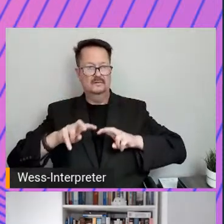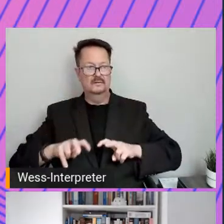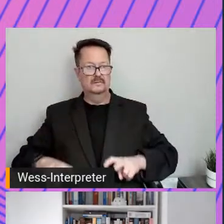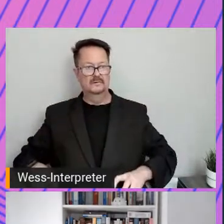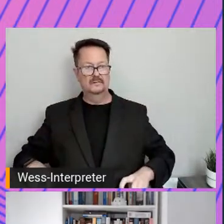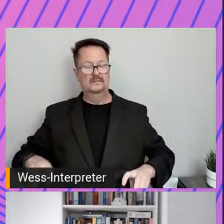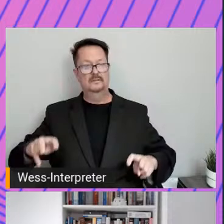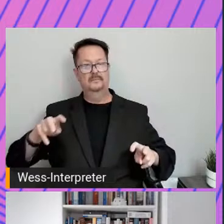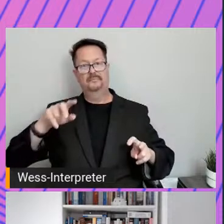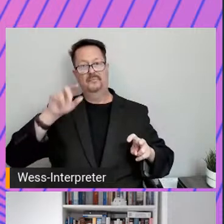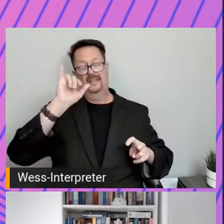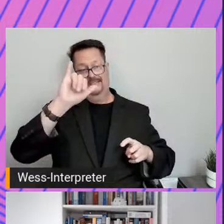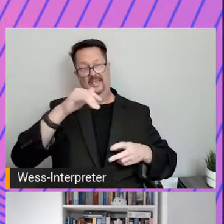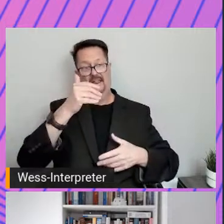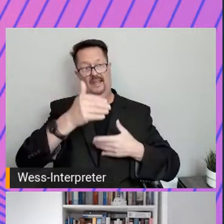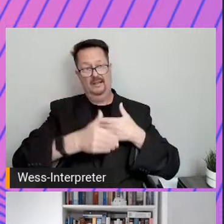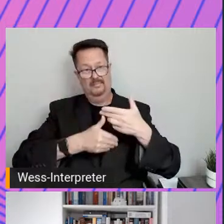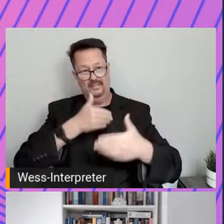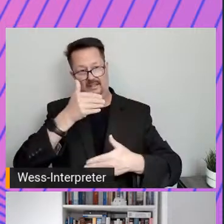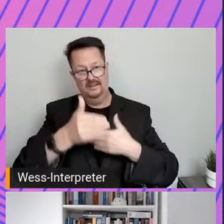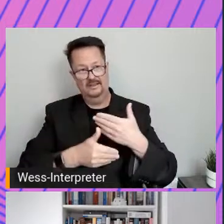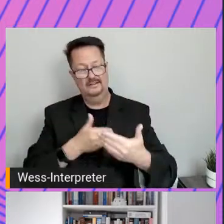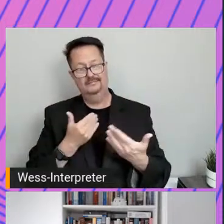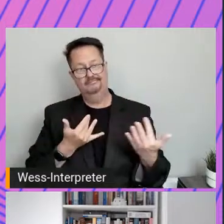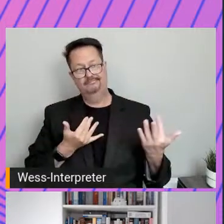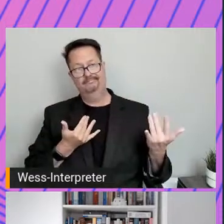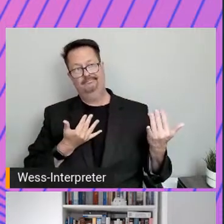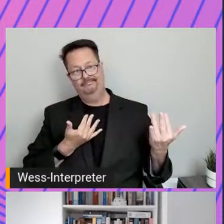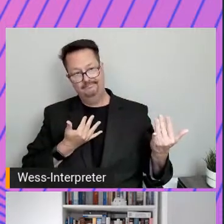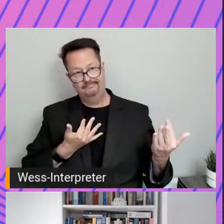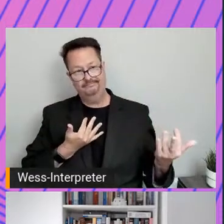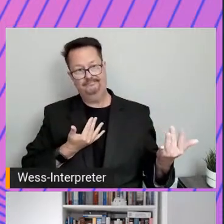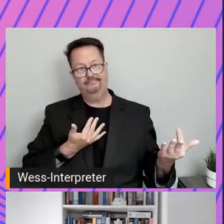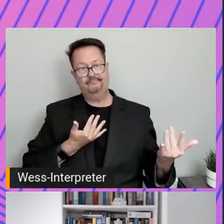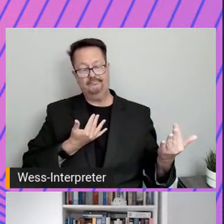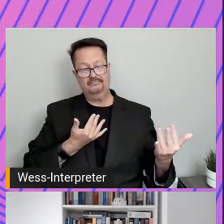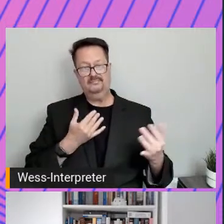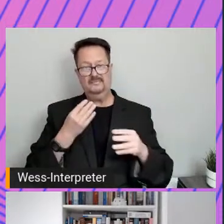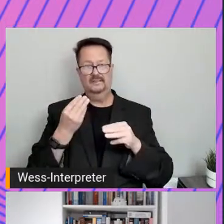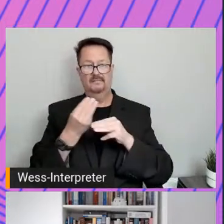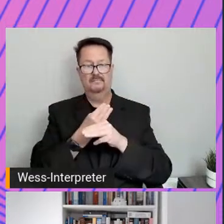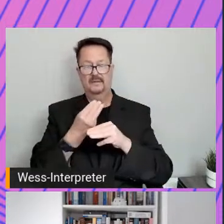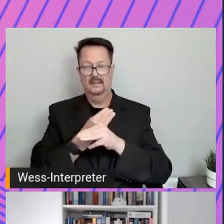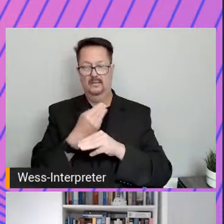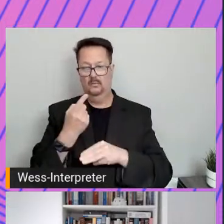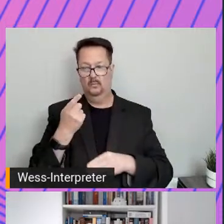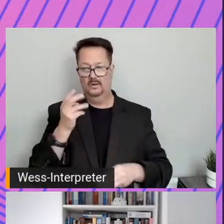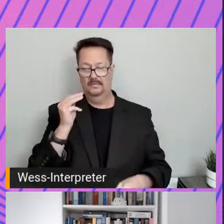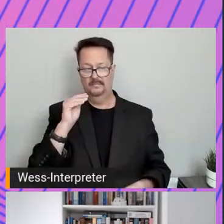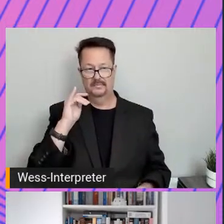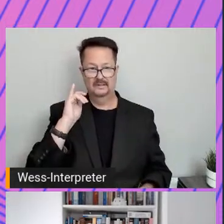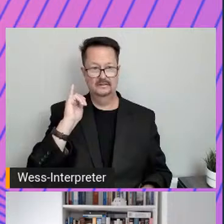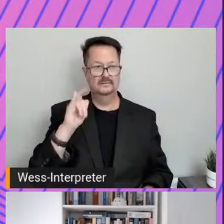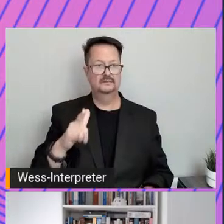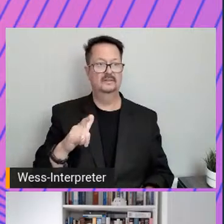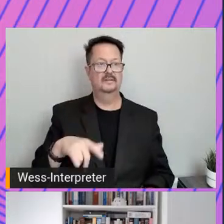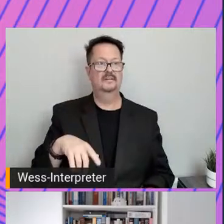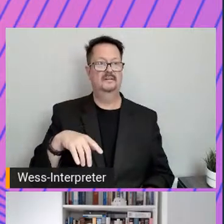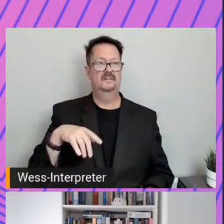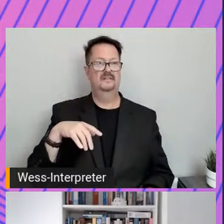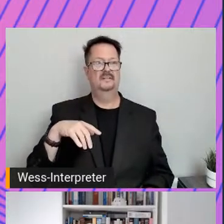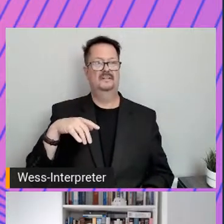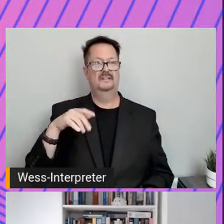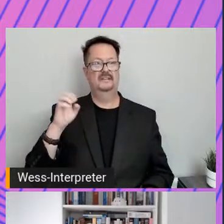a lot of time waiting. So here we see, if we do the math, 1 millisecond, 1 millisecond, 8 milliseconds, that's actually 10